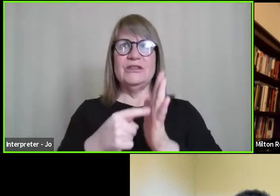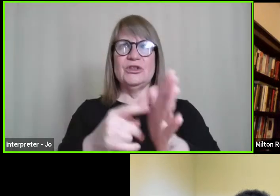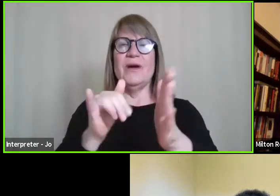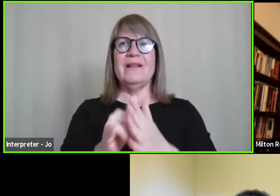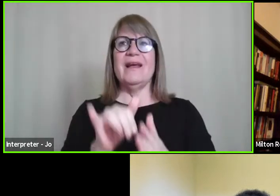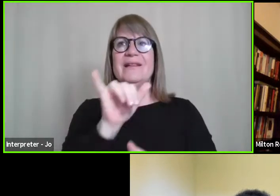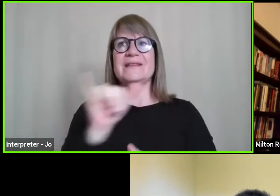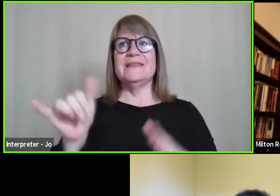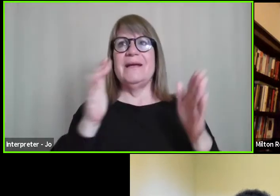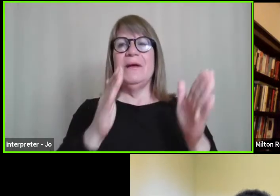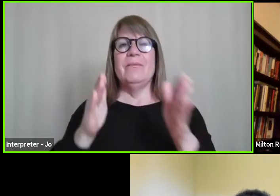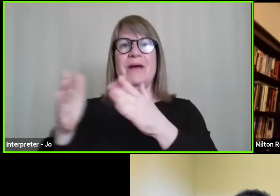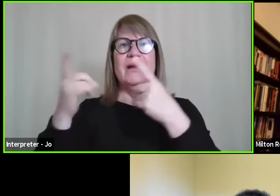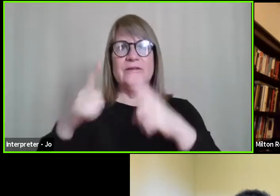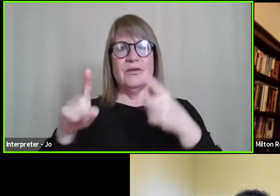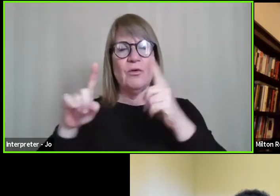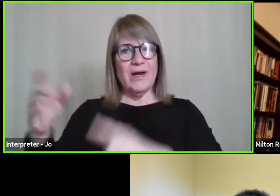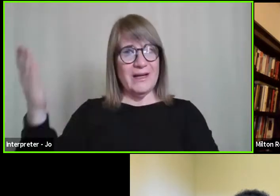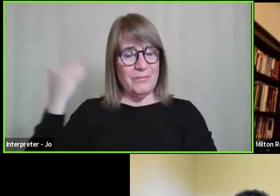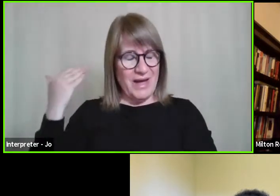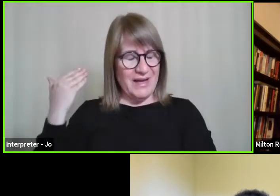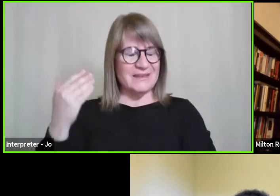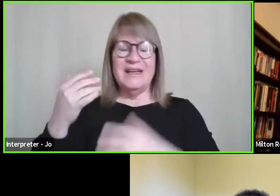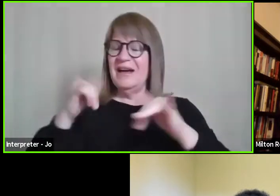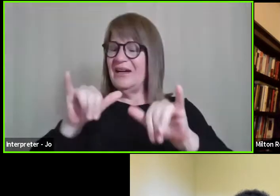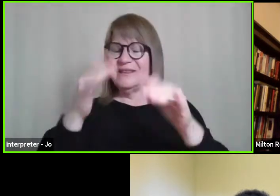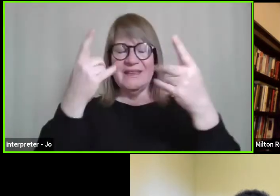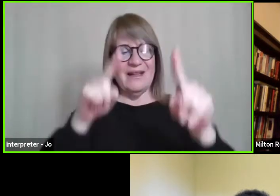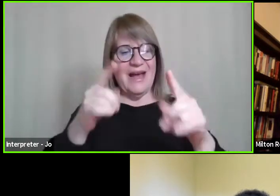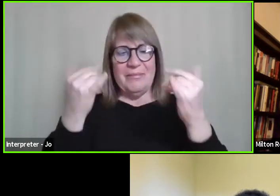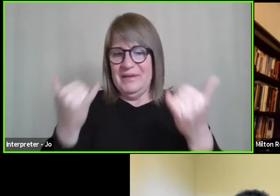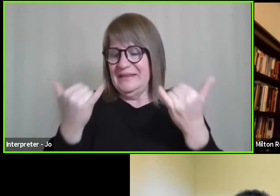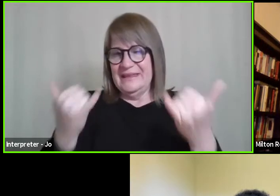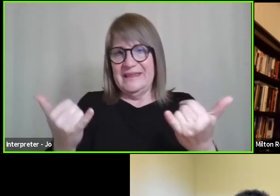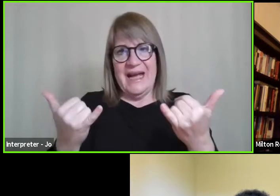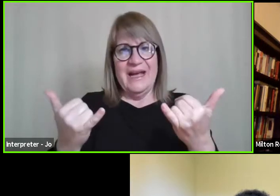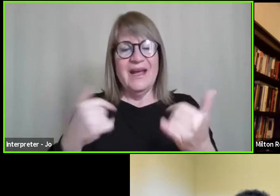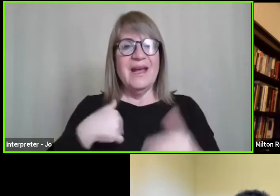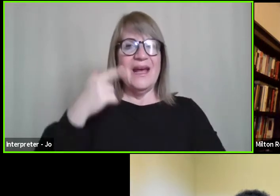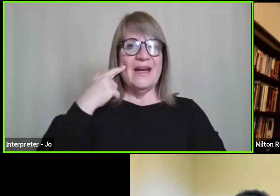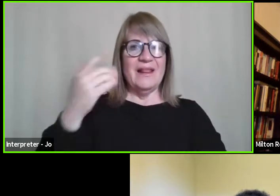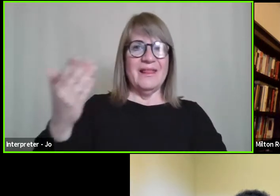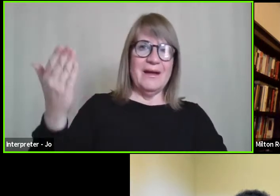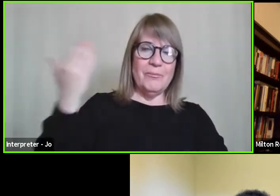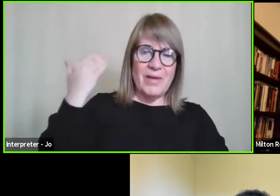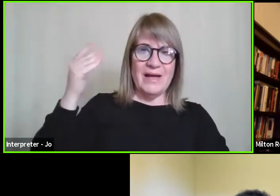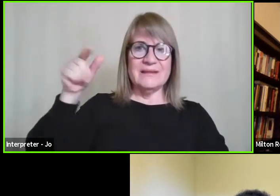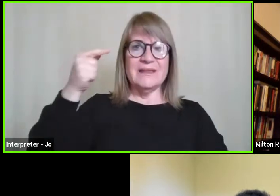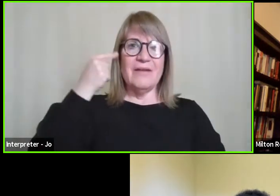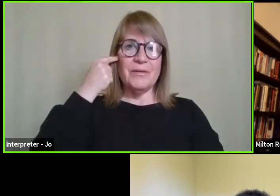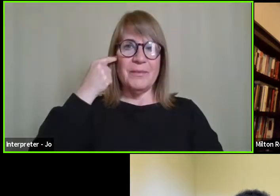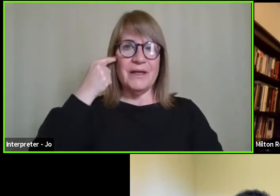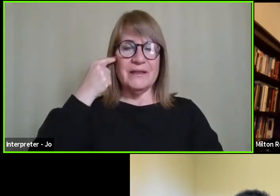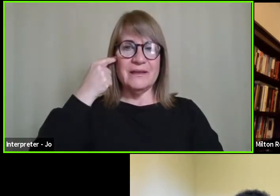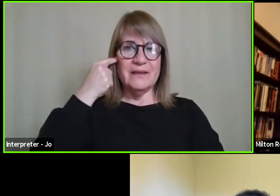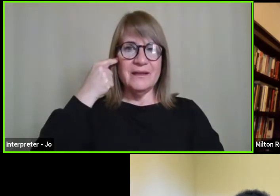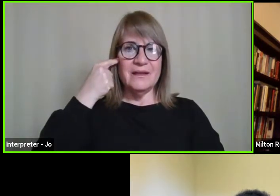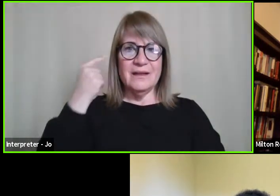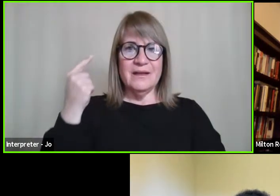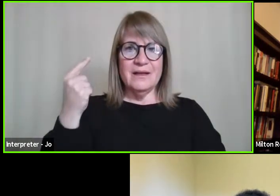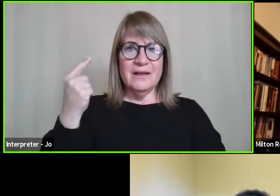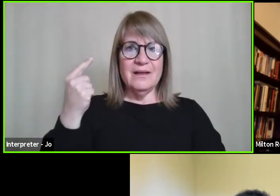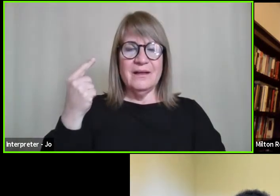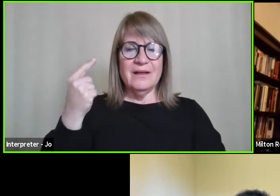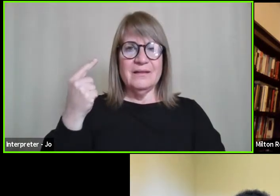existed in the past are very much here in the present and i think the past administration has made that more uh